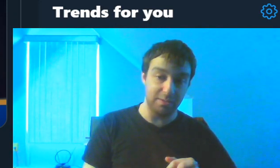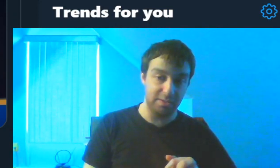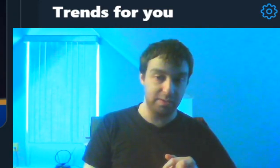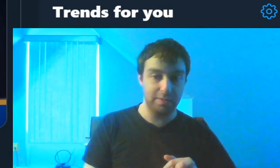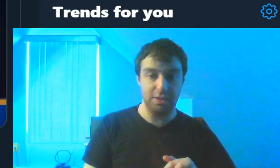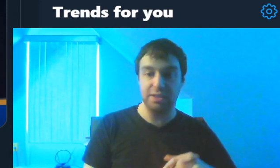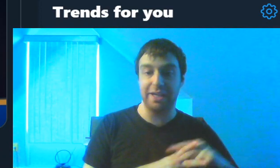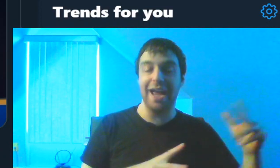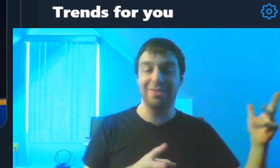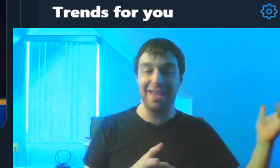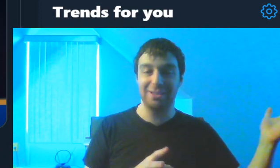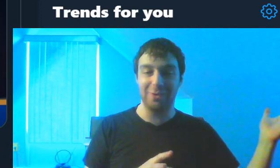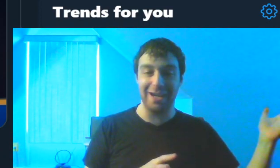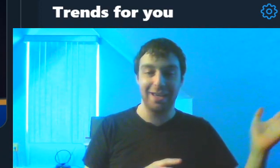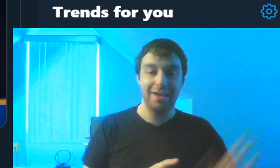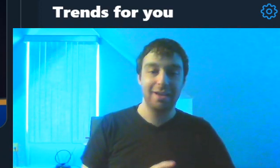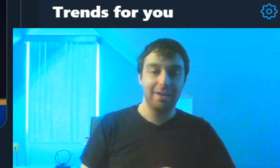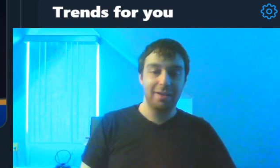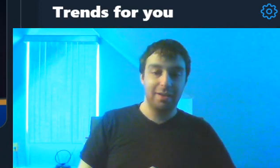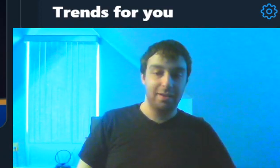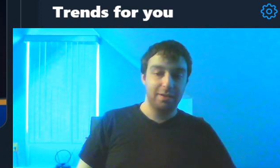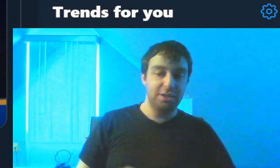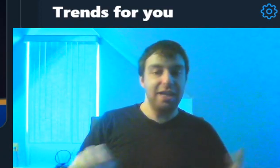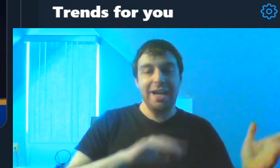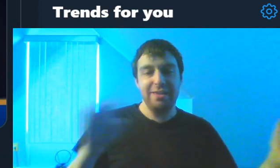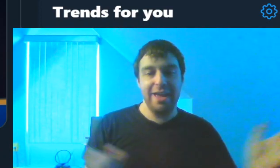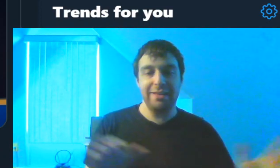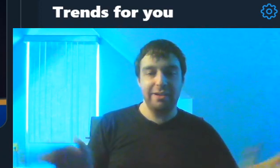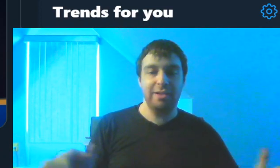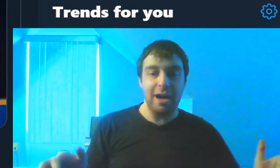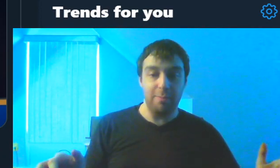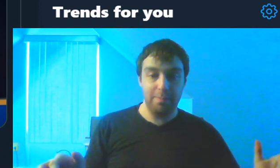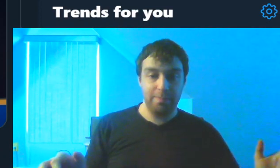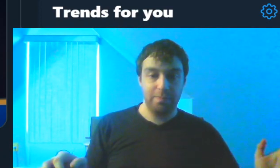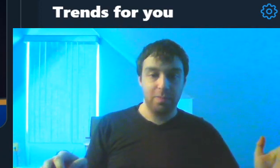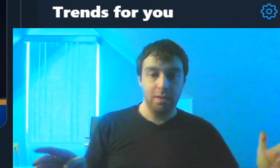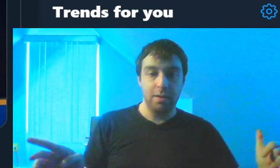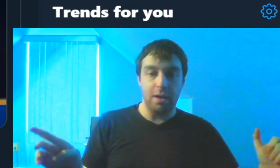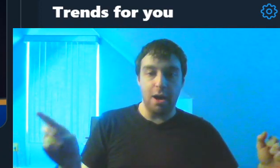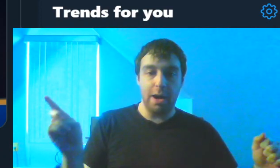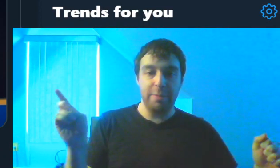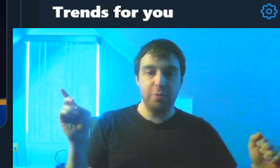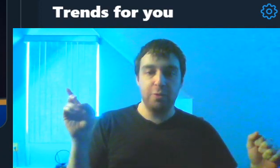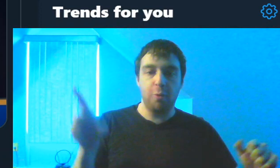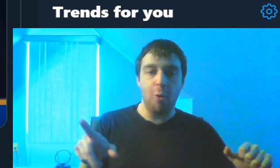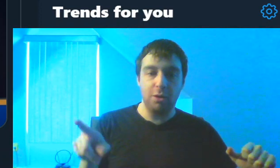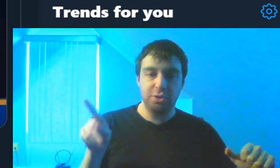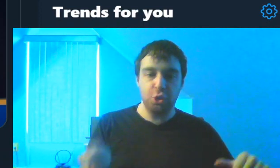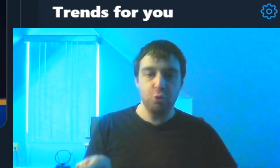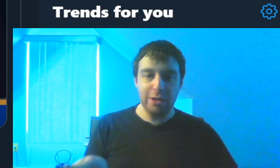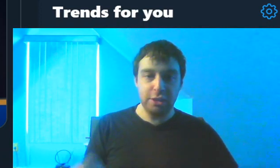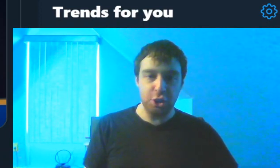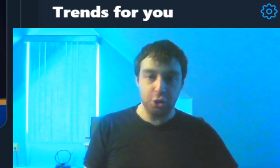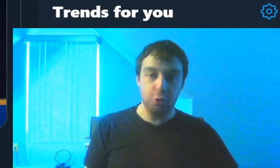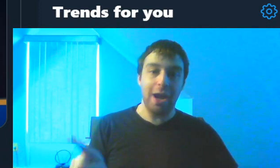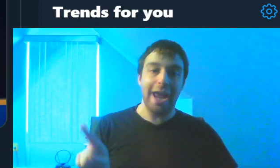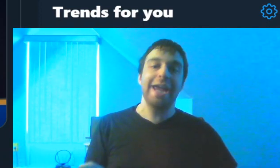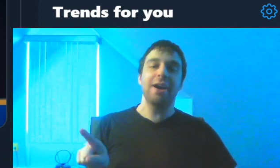what else? Jeez, I can't think straight. Just anything that could help. You can call